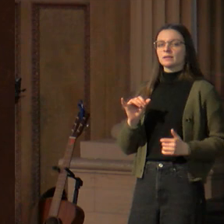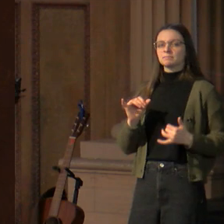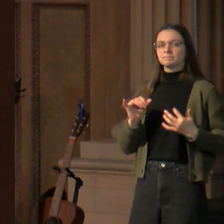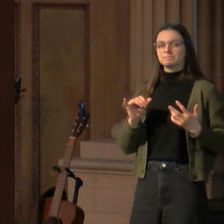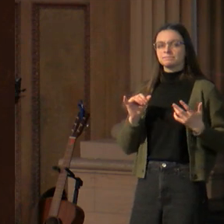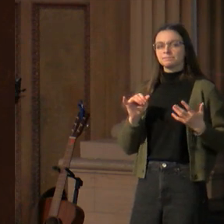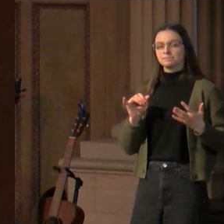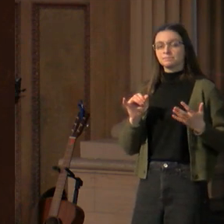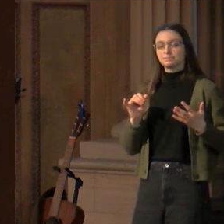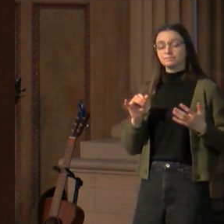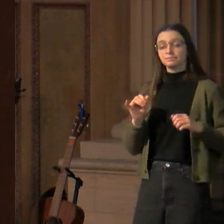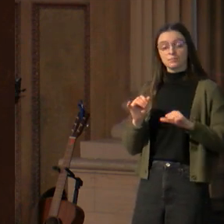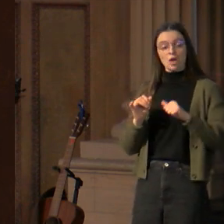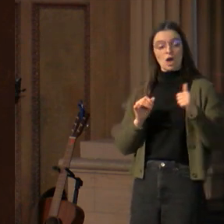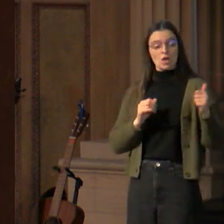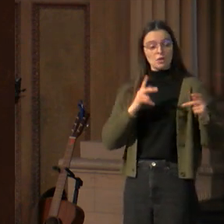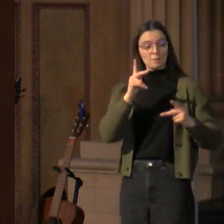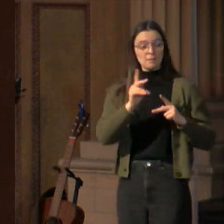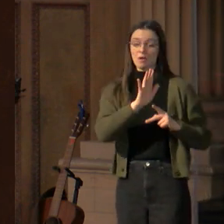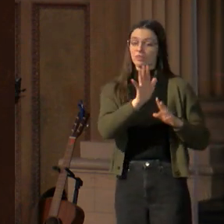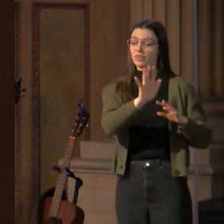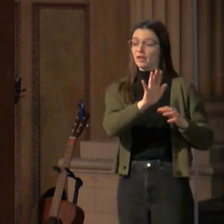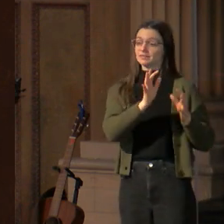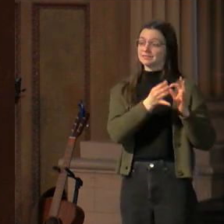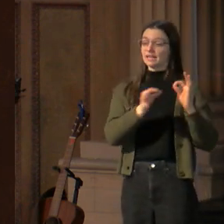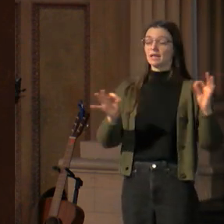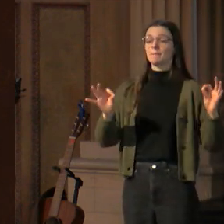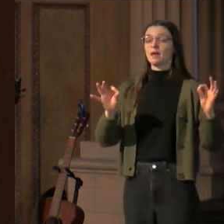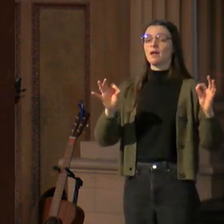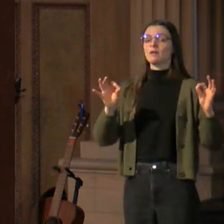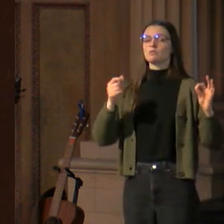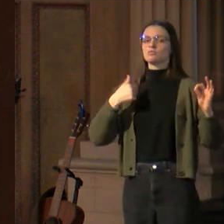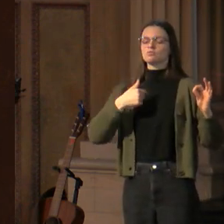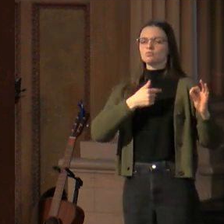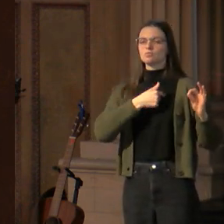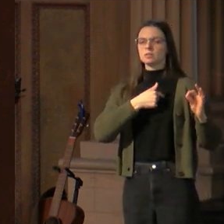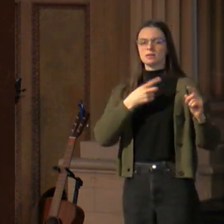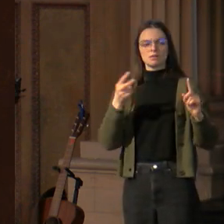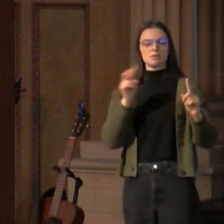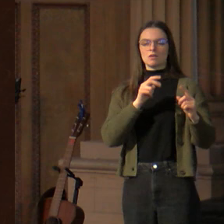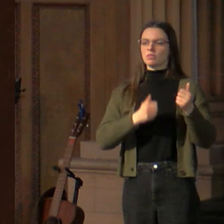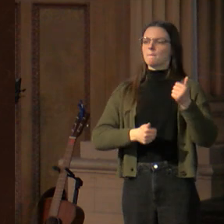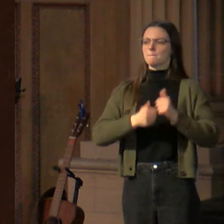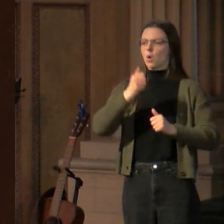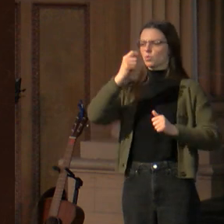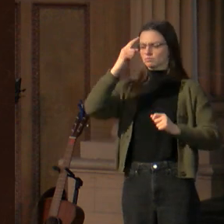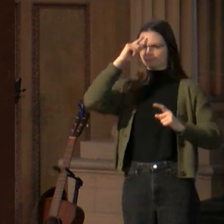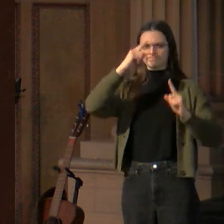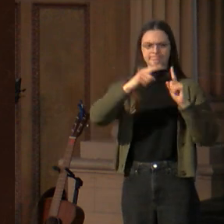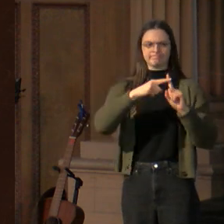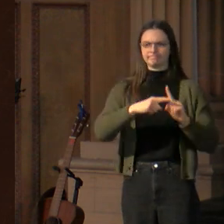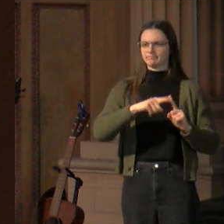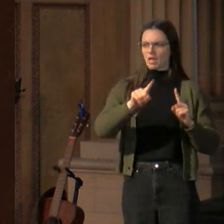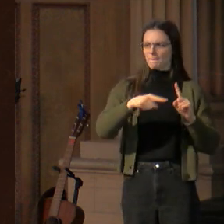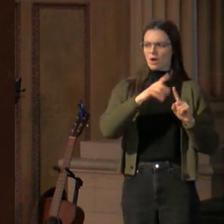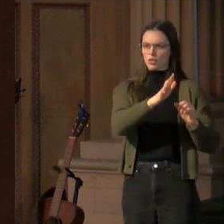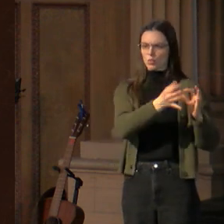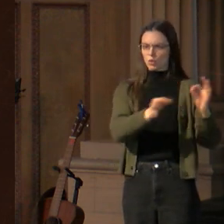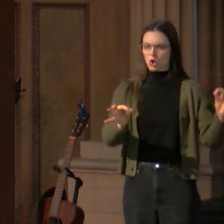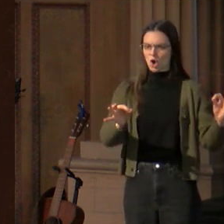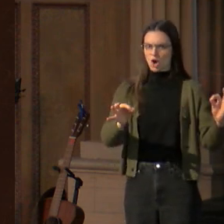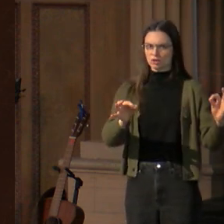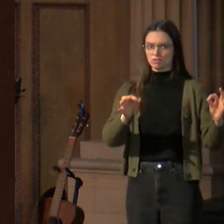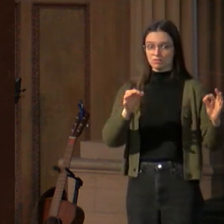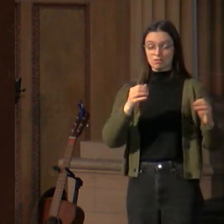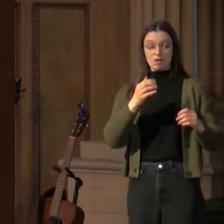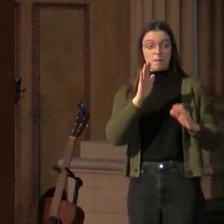that we should interpret other people's statements in their best and most reasonable form and not in the worst